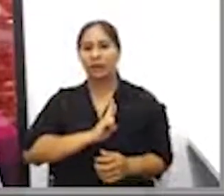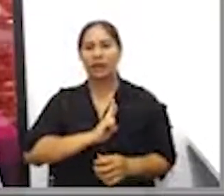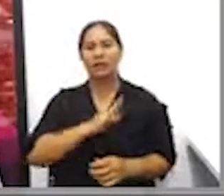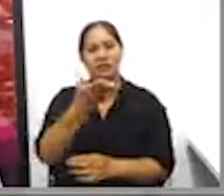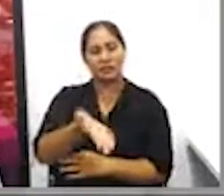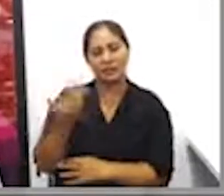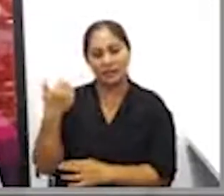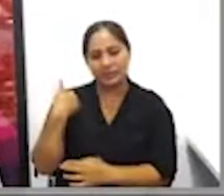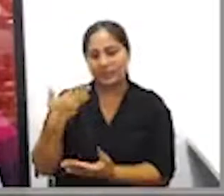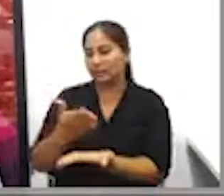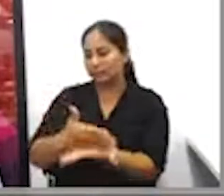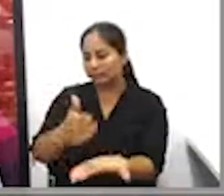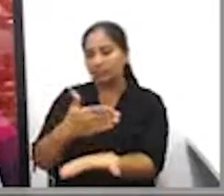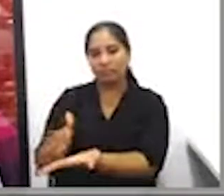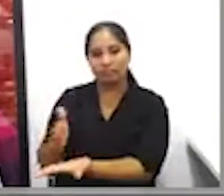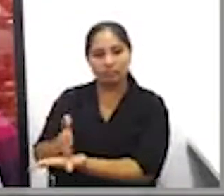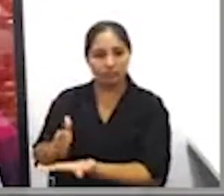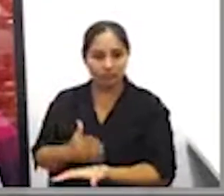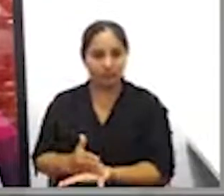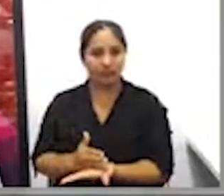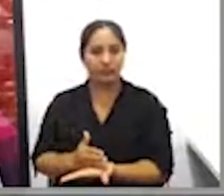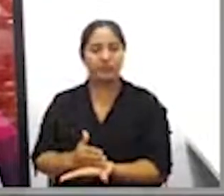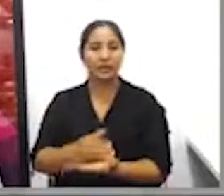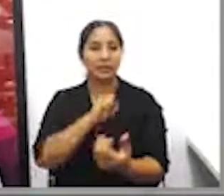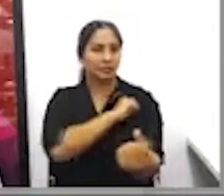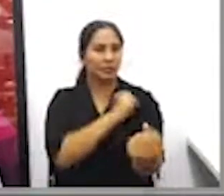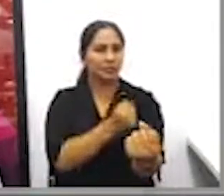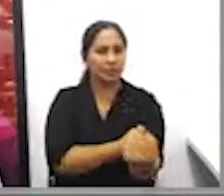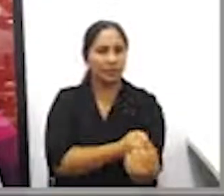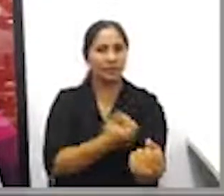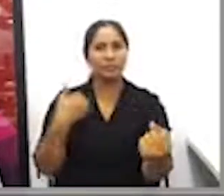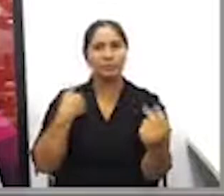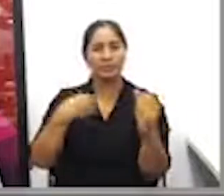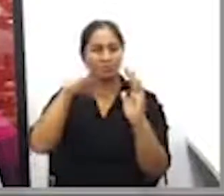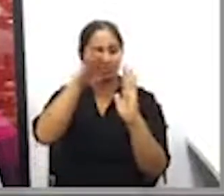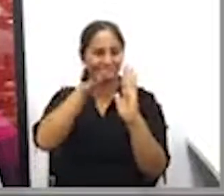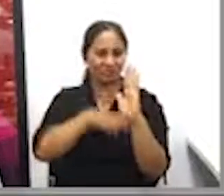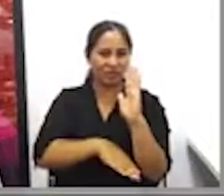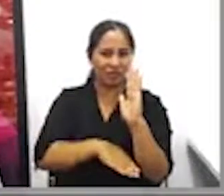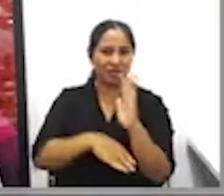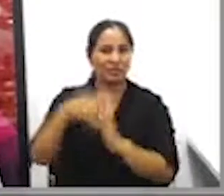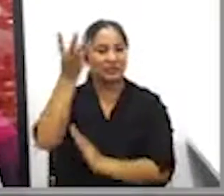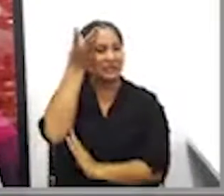less. They will have less power and authority.